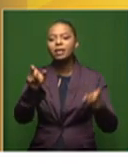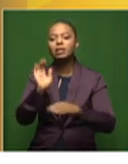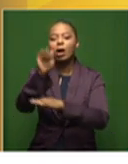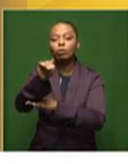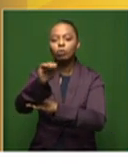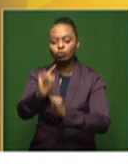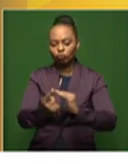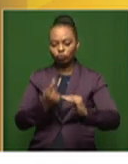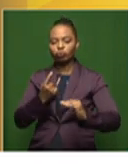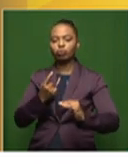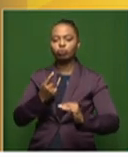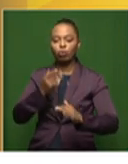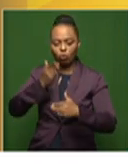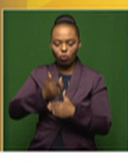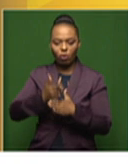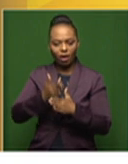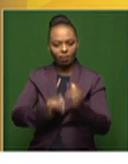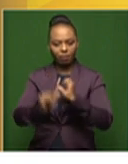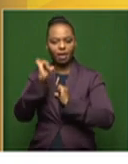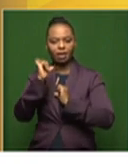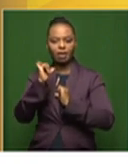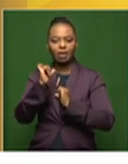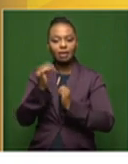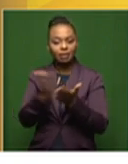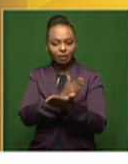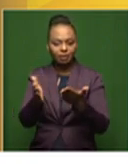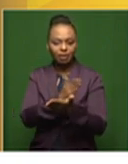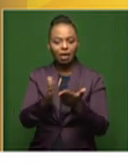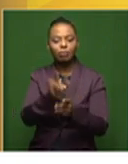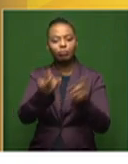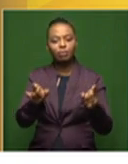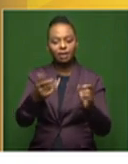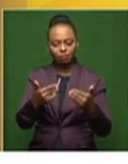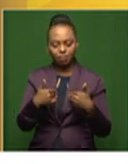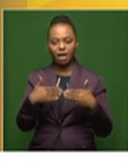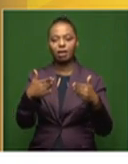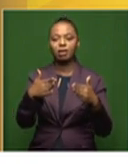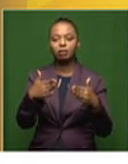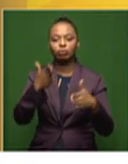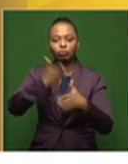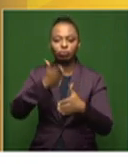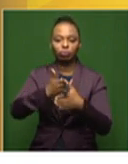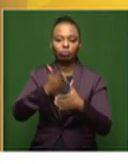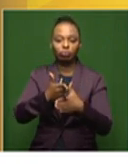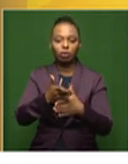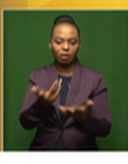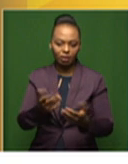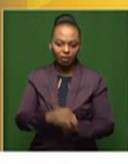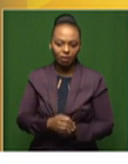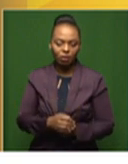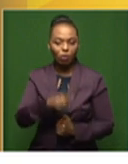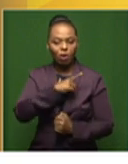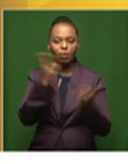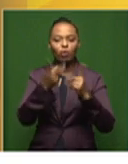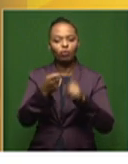have reopened, and today is the starting day of those firms where people are coming back to work from our Christmas